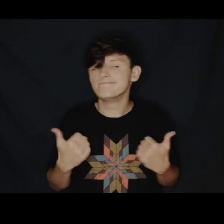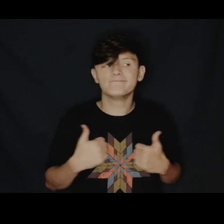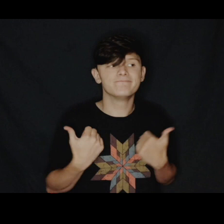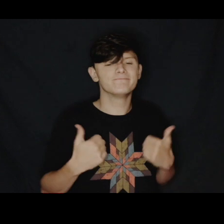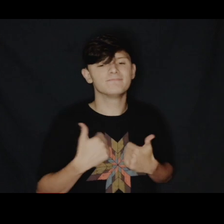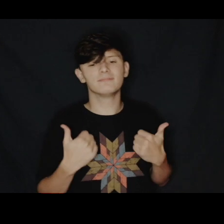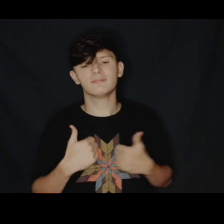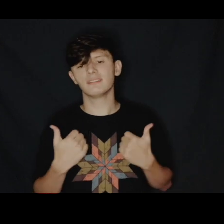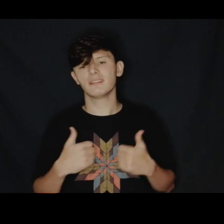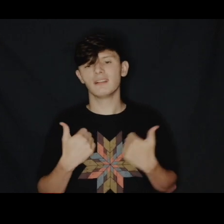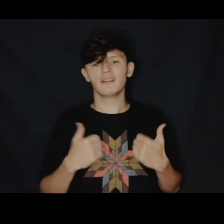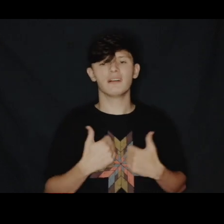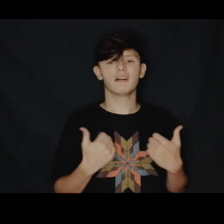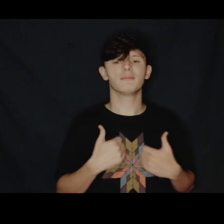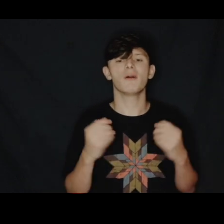survive.